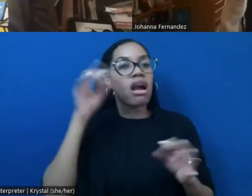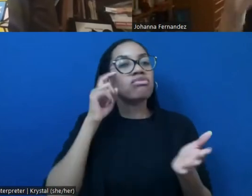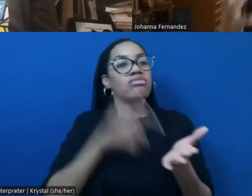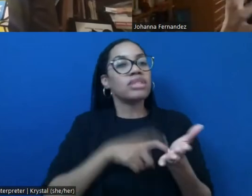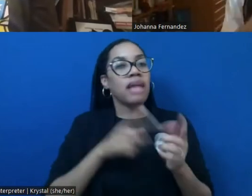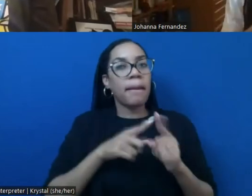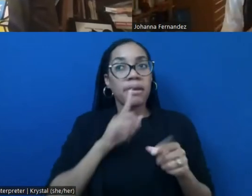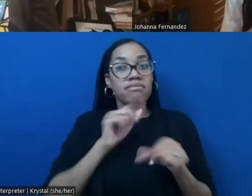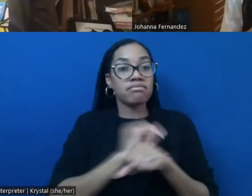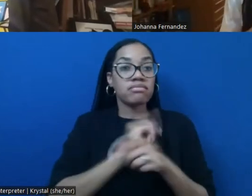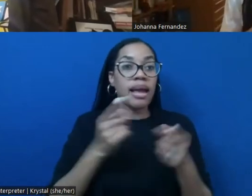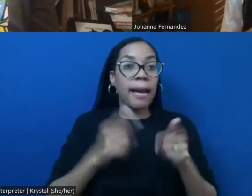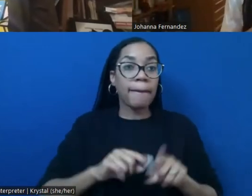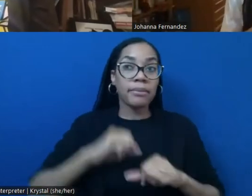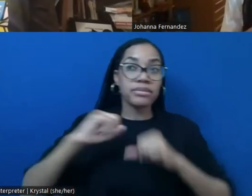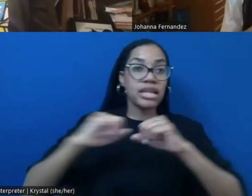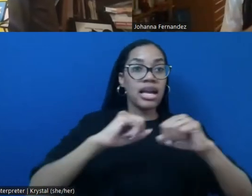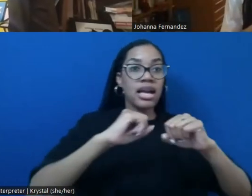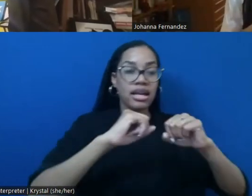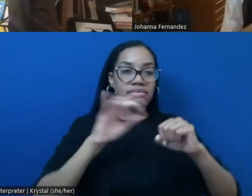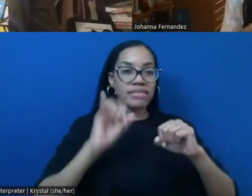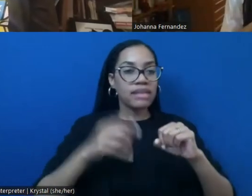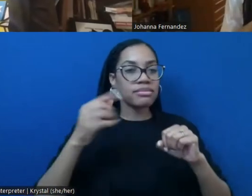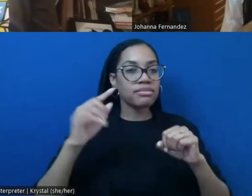the contradiction that